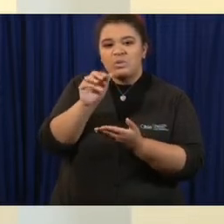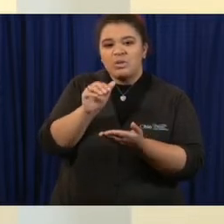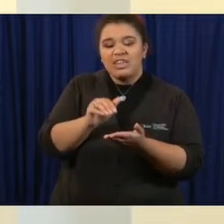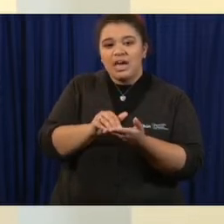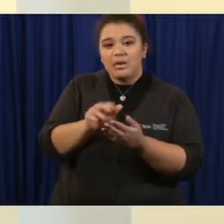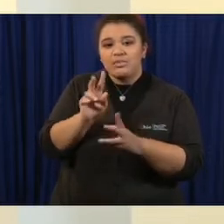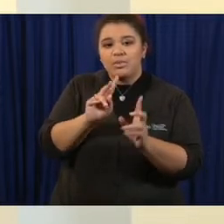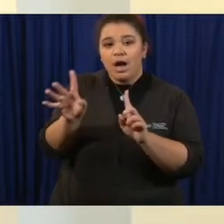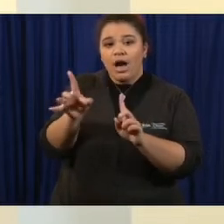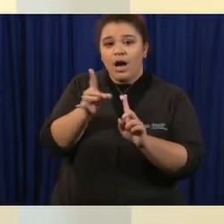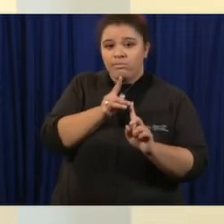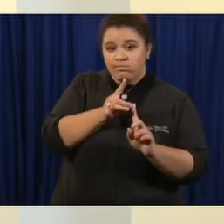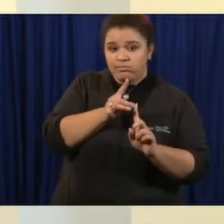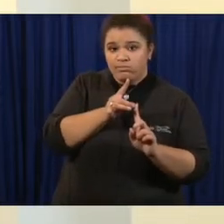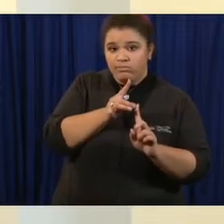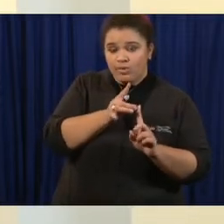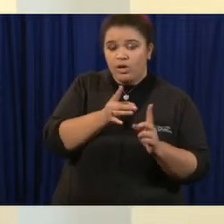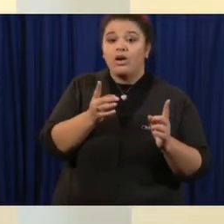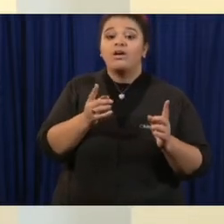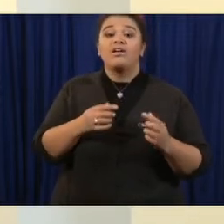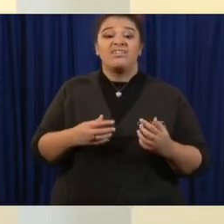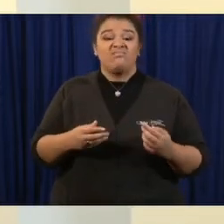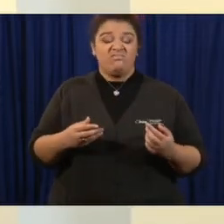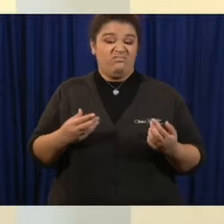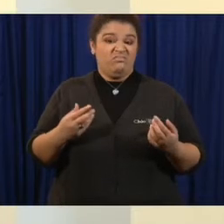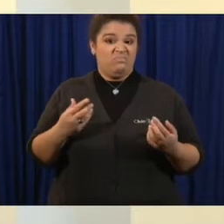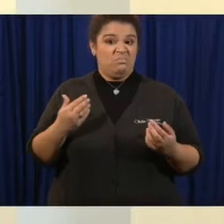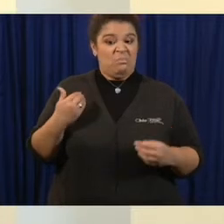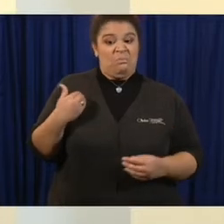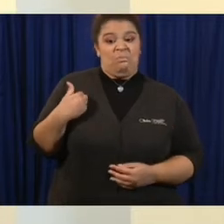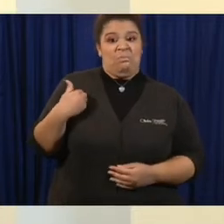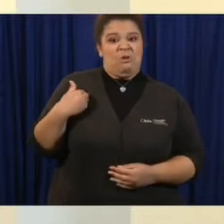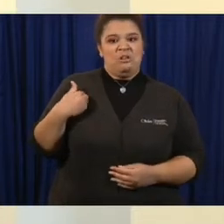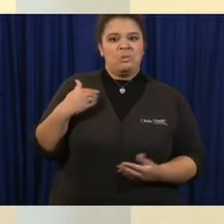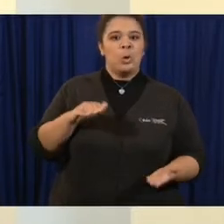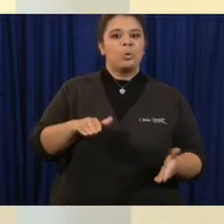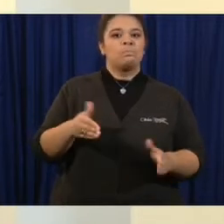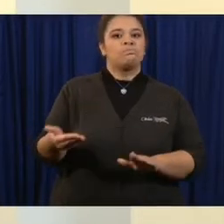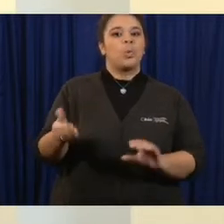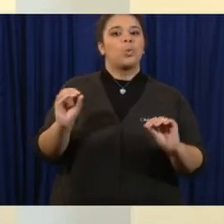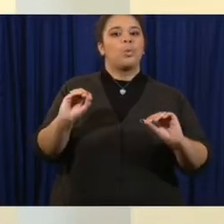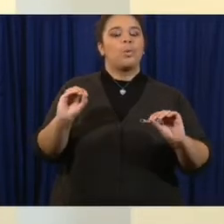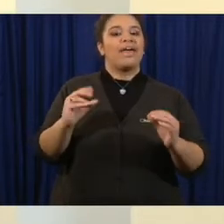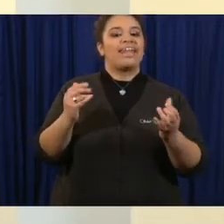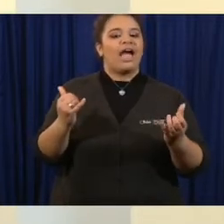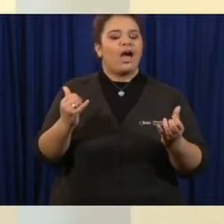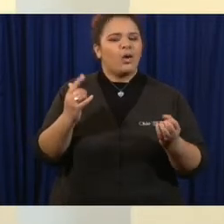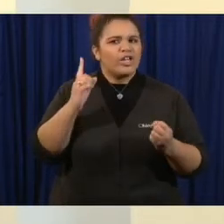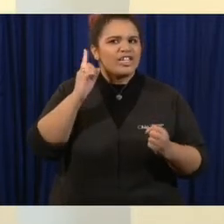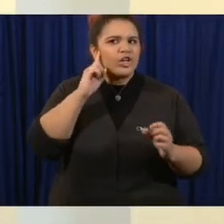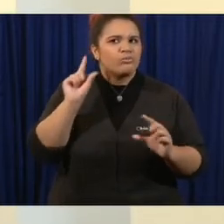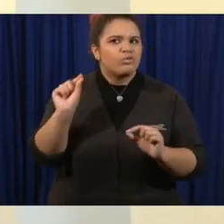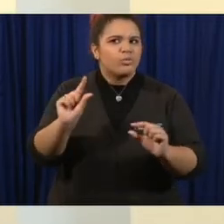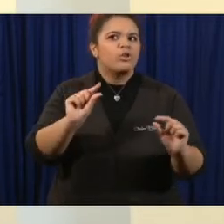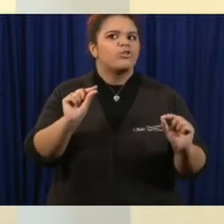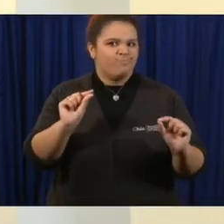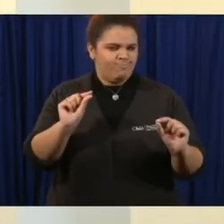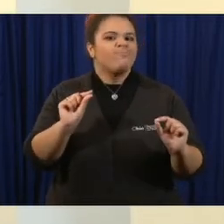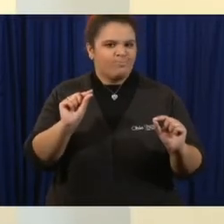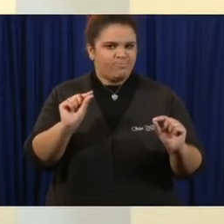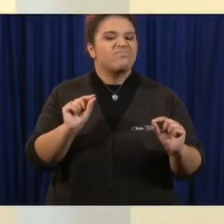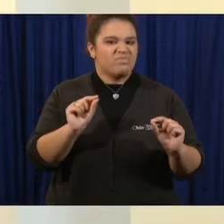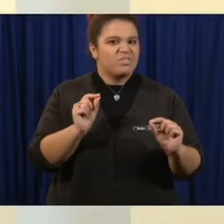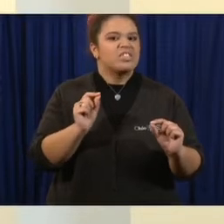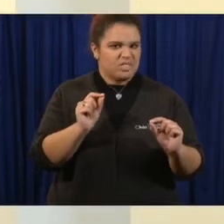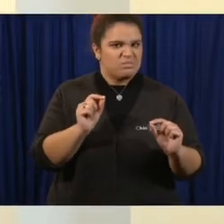this there were no deaths, but I'm hearing right now that there may be some deaths right now, but either way, with 2,000 cases